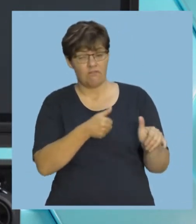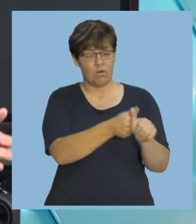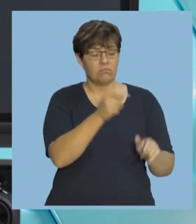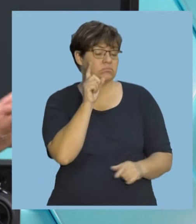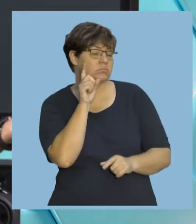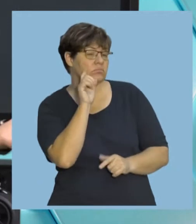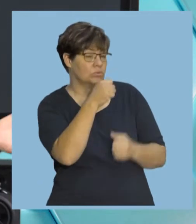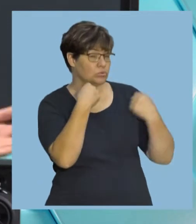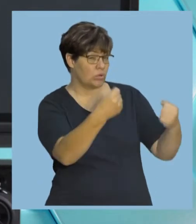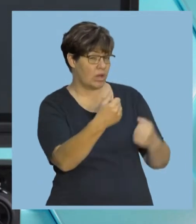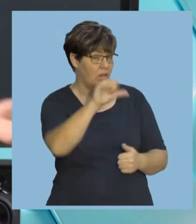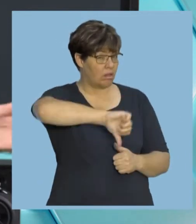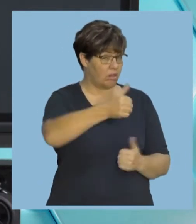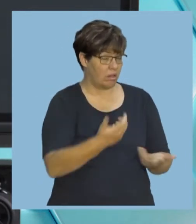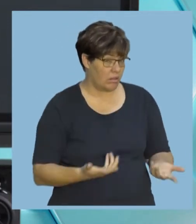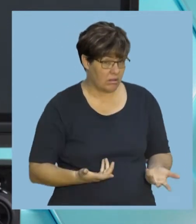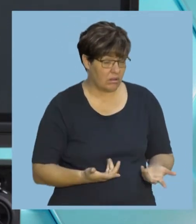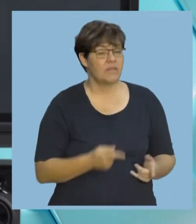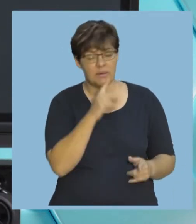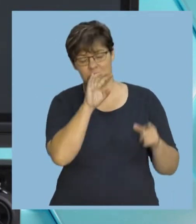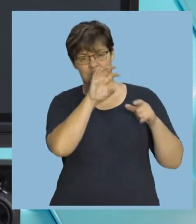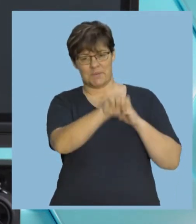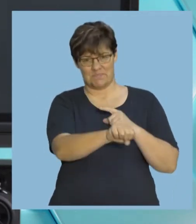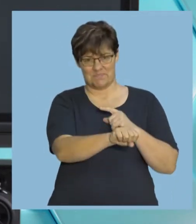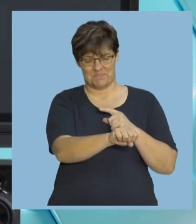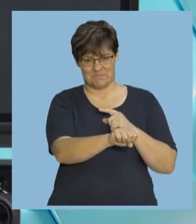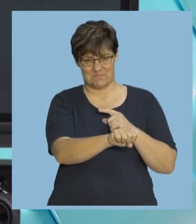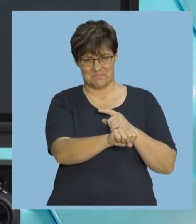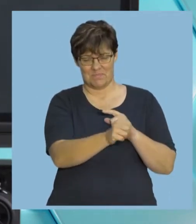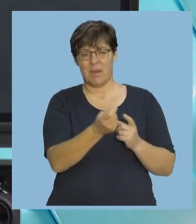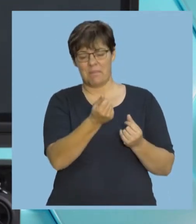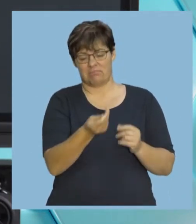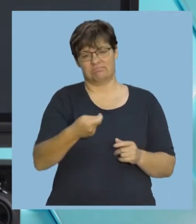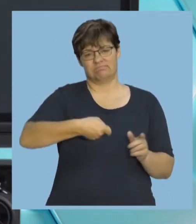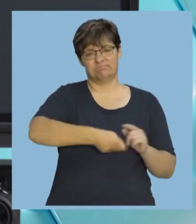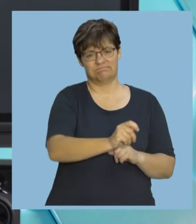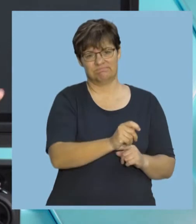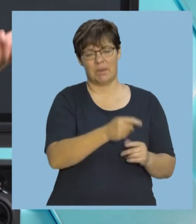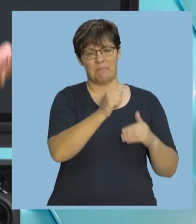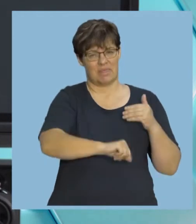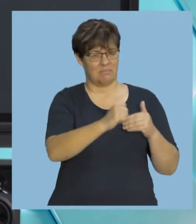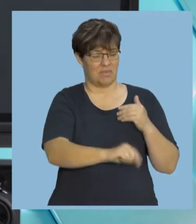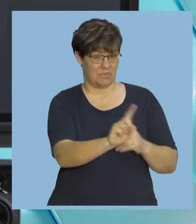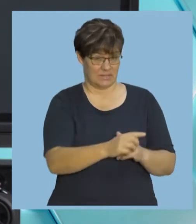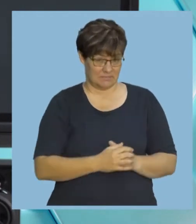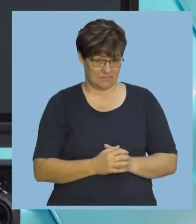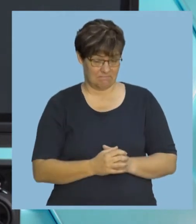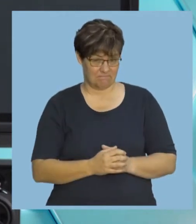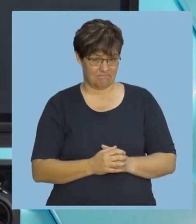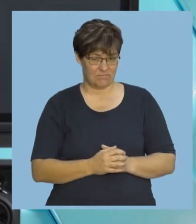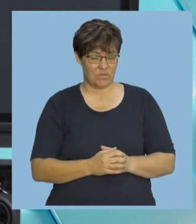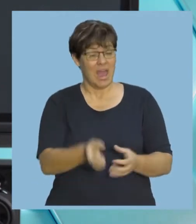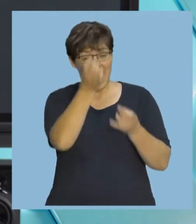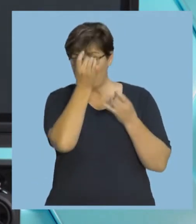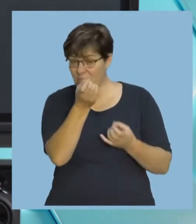you drive and really predict your premium. Okay, so data is very important.